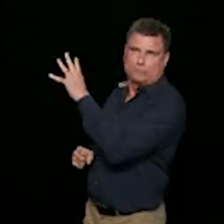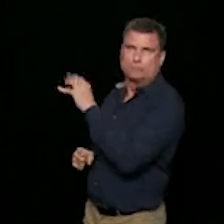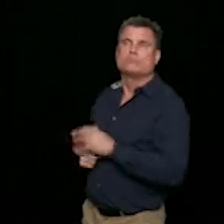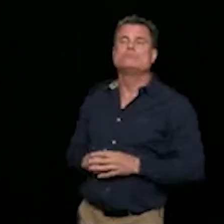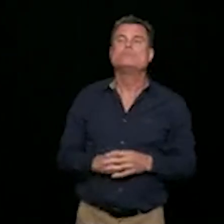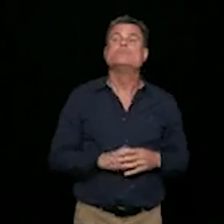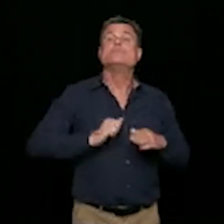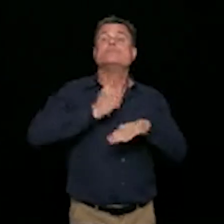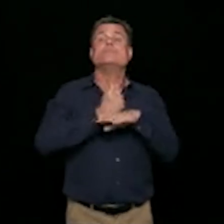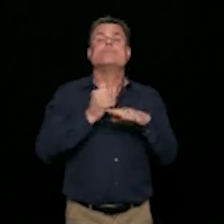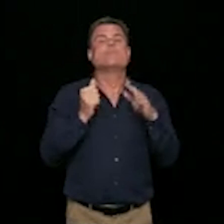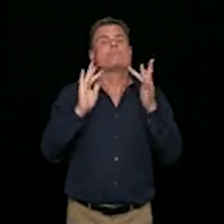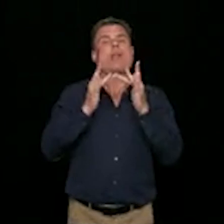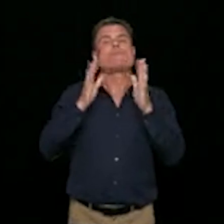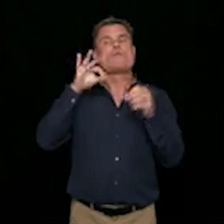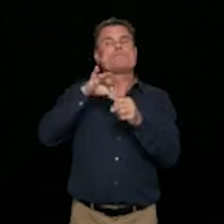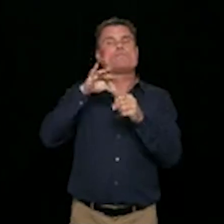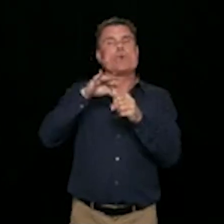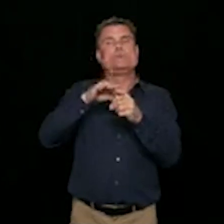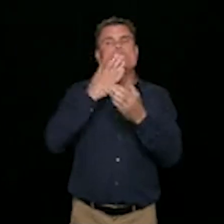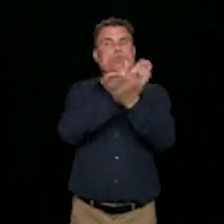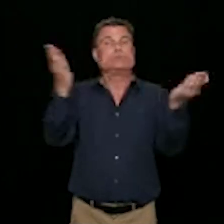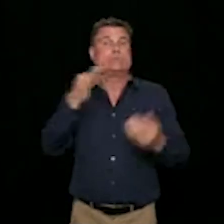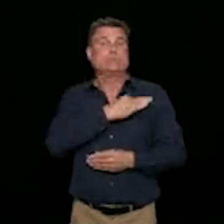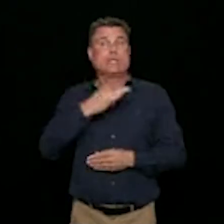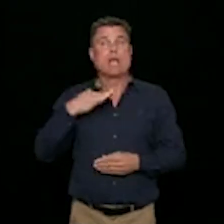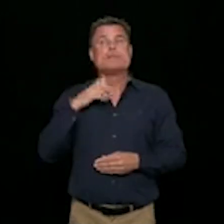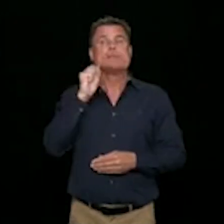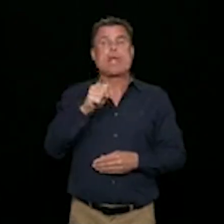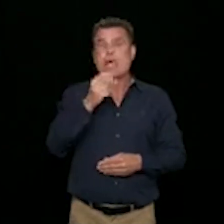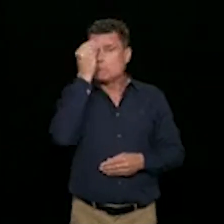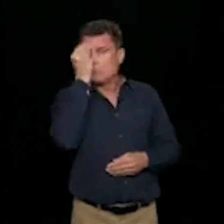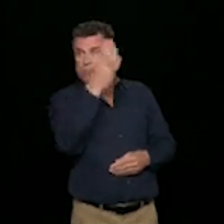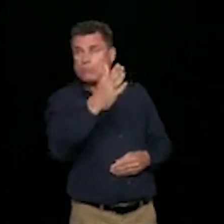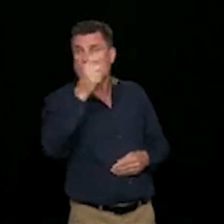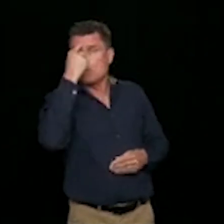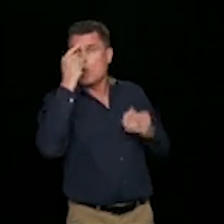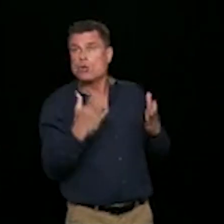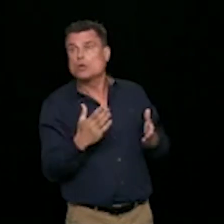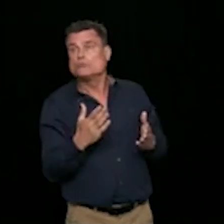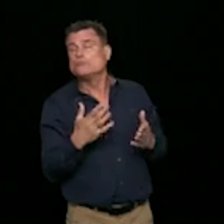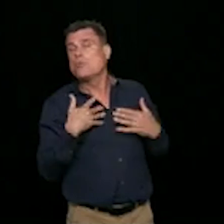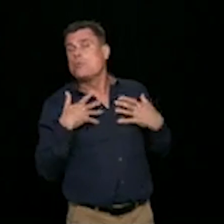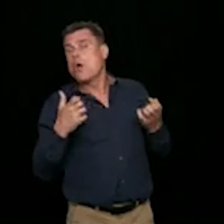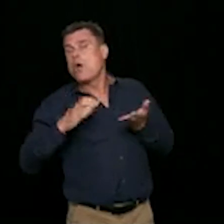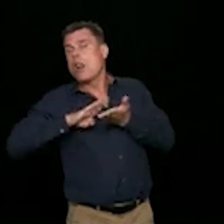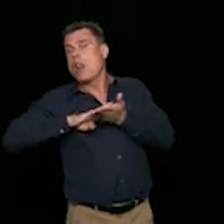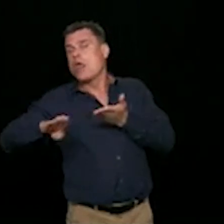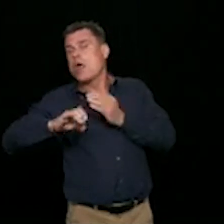survey their impacted workforce and help workers respond with informed consent to the new